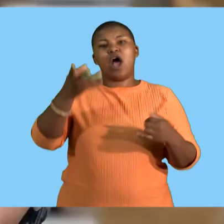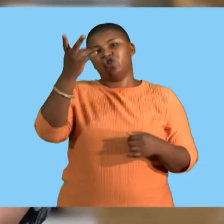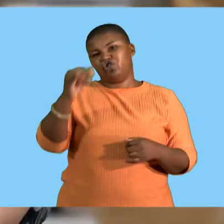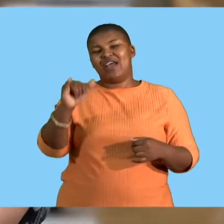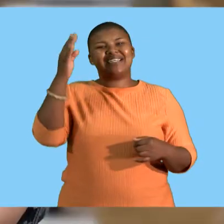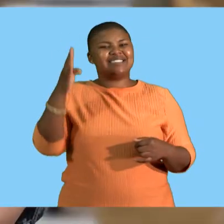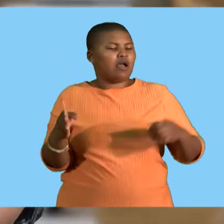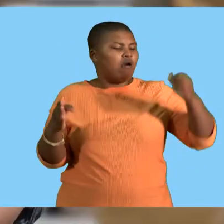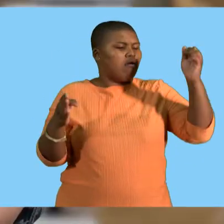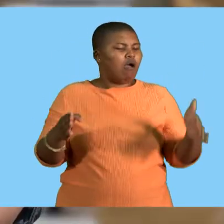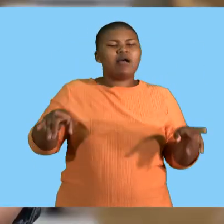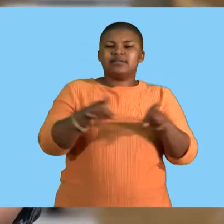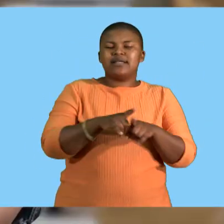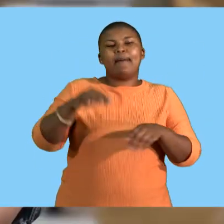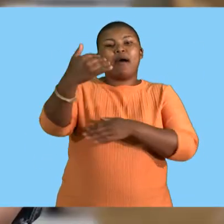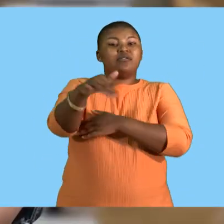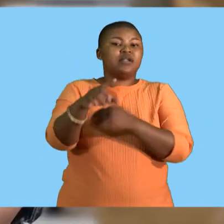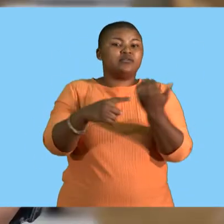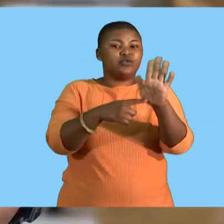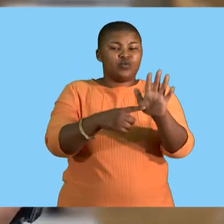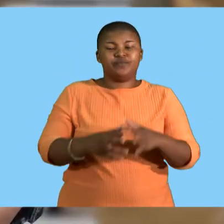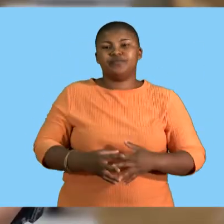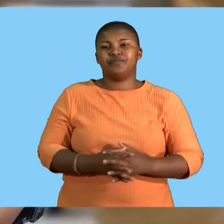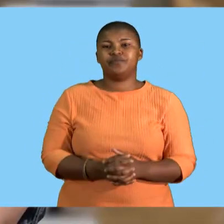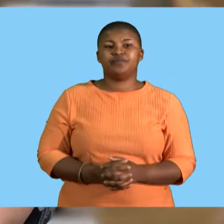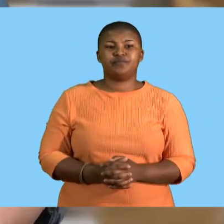the sides and the outsides of the building.